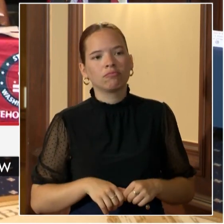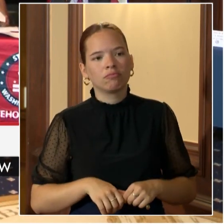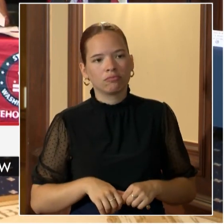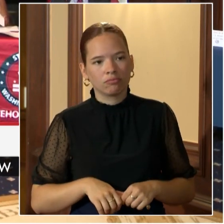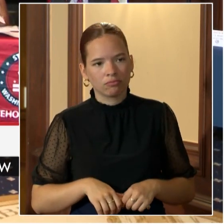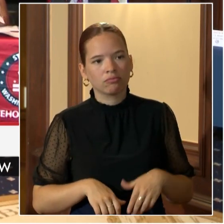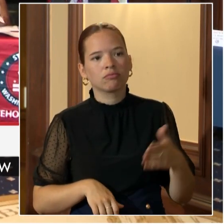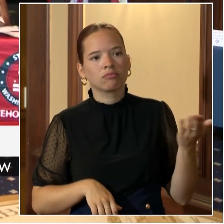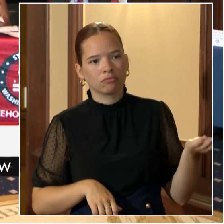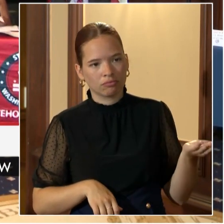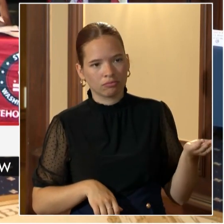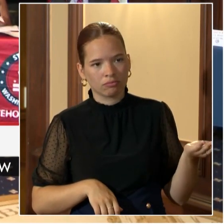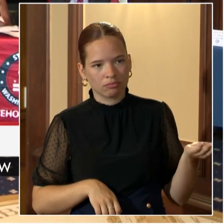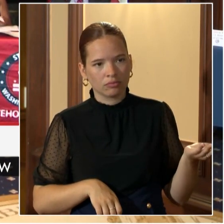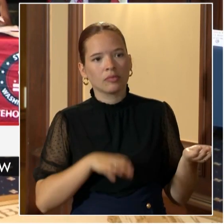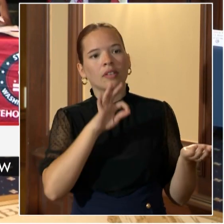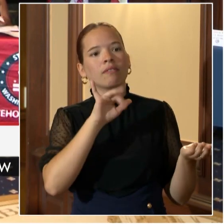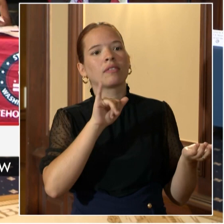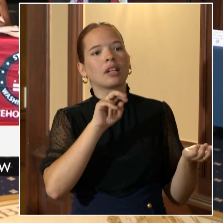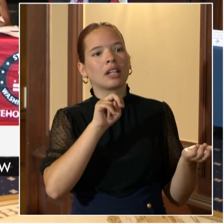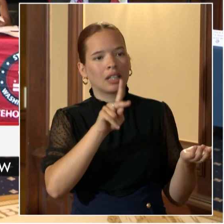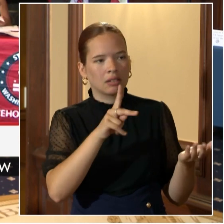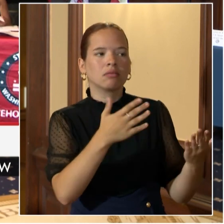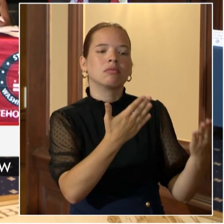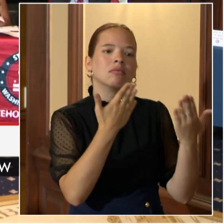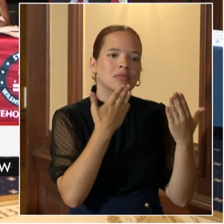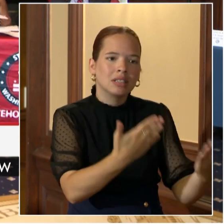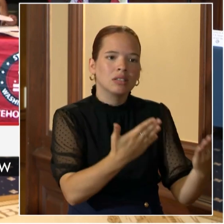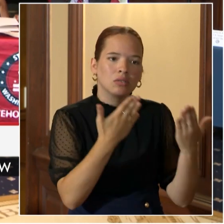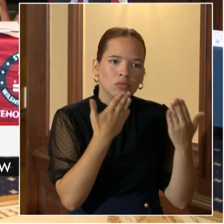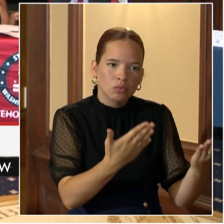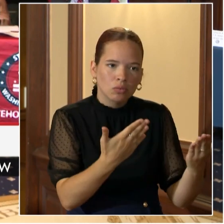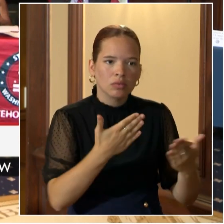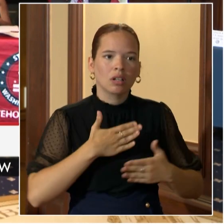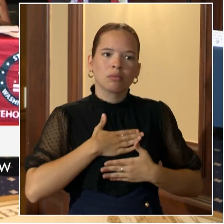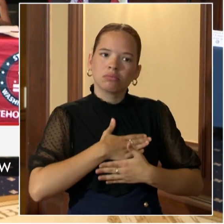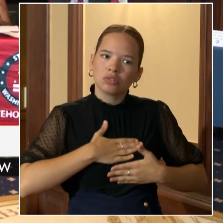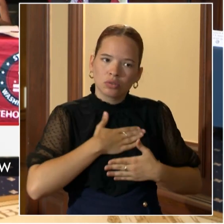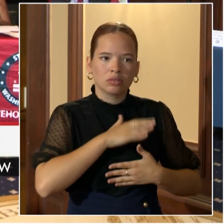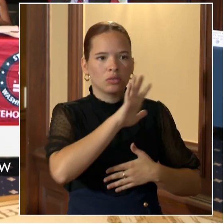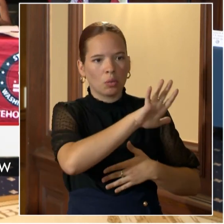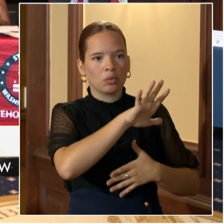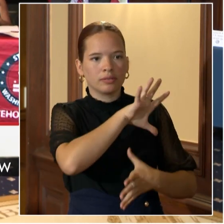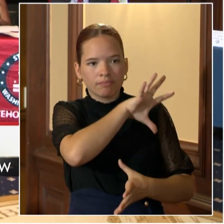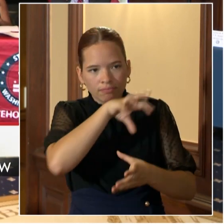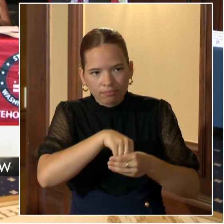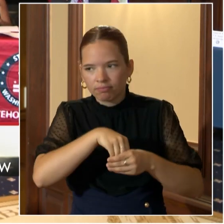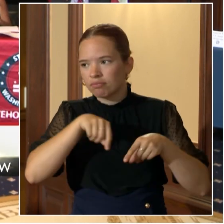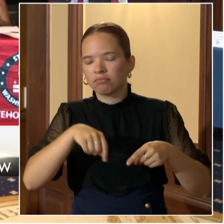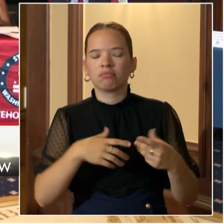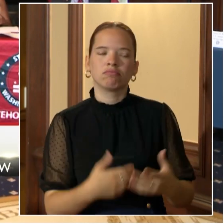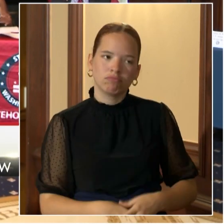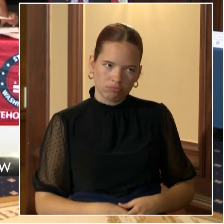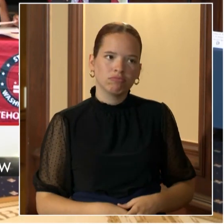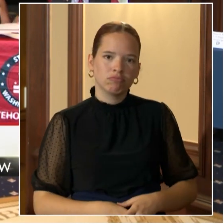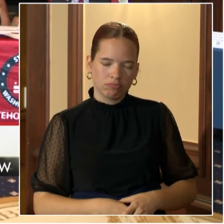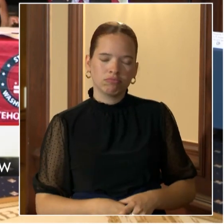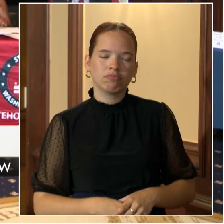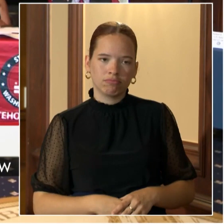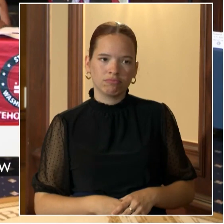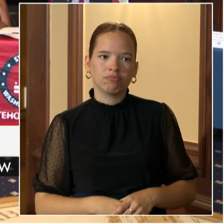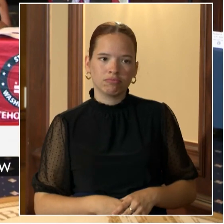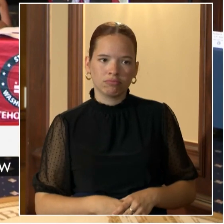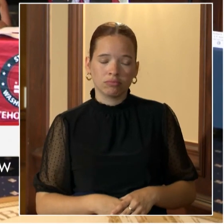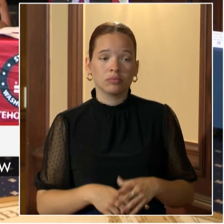building or struggle. We appreciate all your effort and all your cooperations. I certainly want to echo your appreciation for